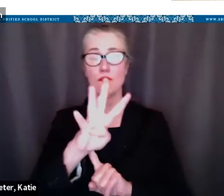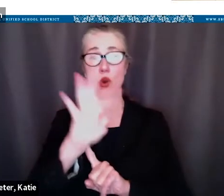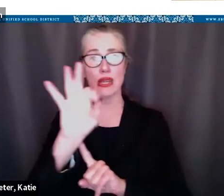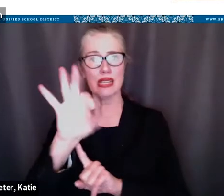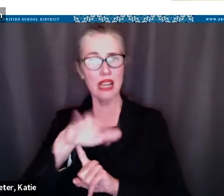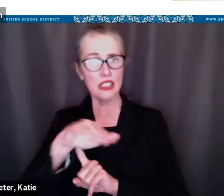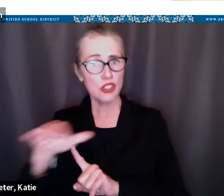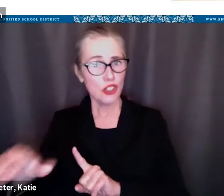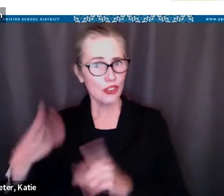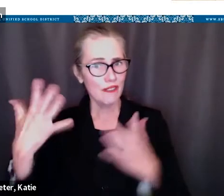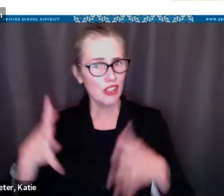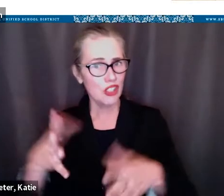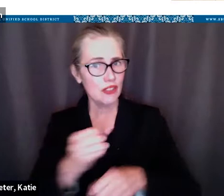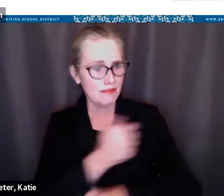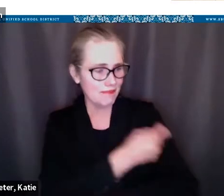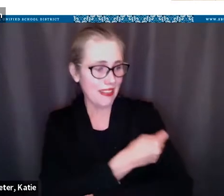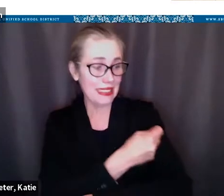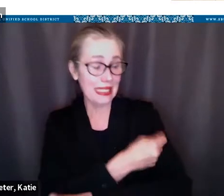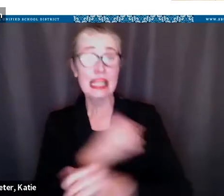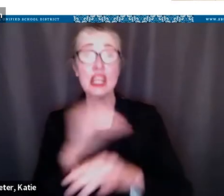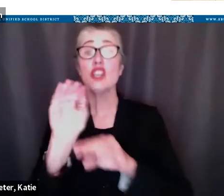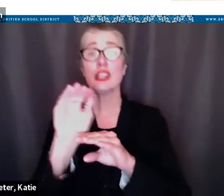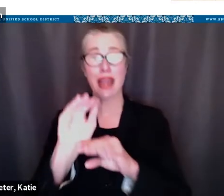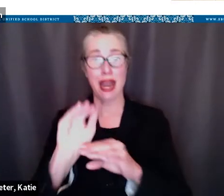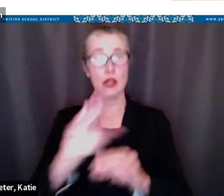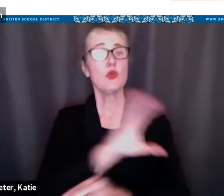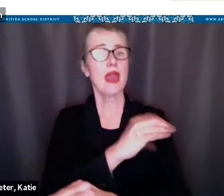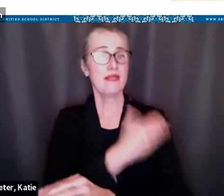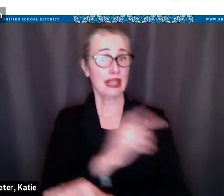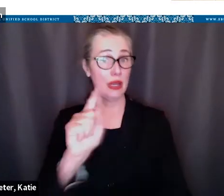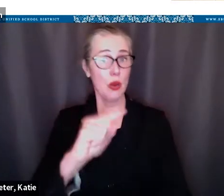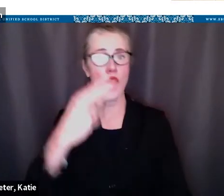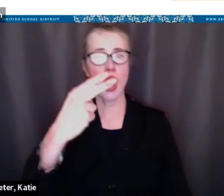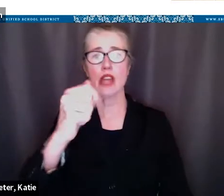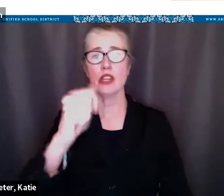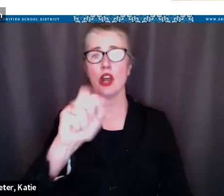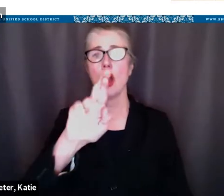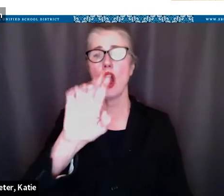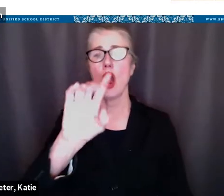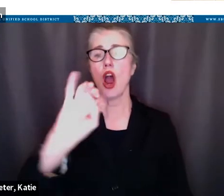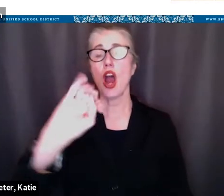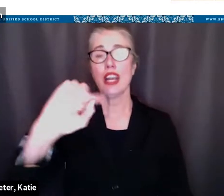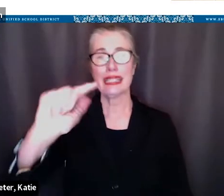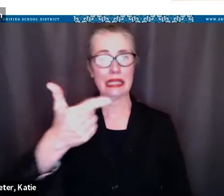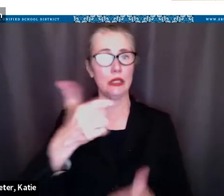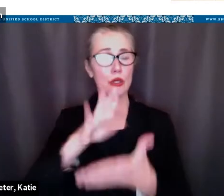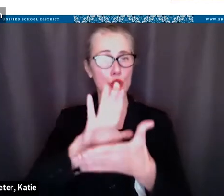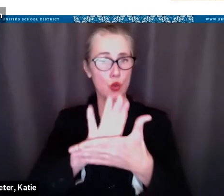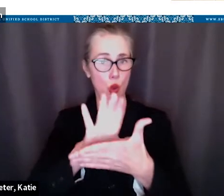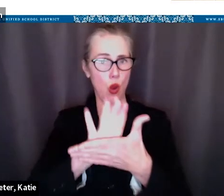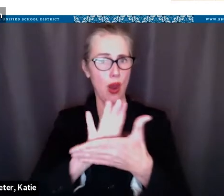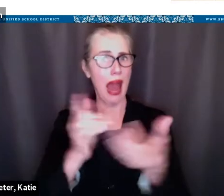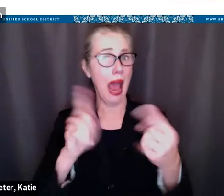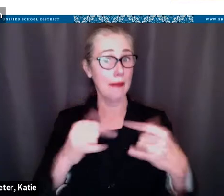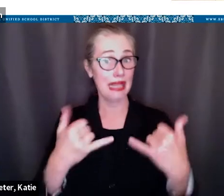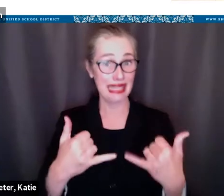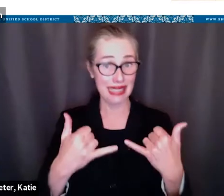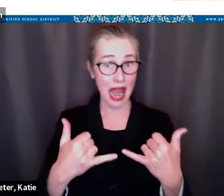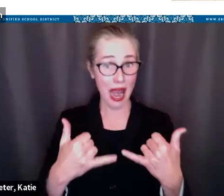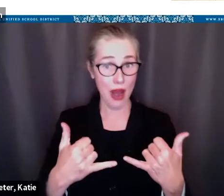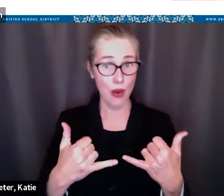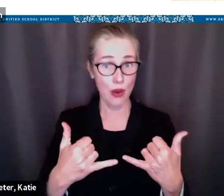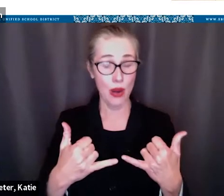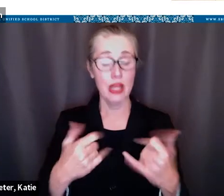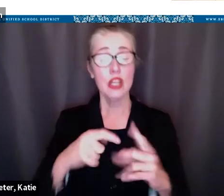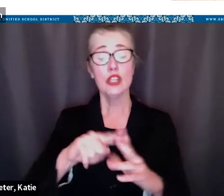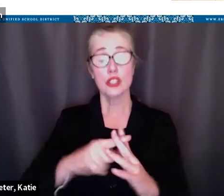this evening we have a clinic at harding so and that's obviously happening right now and that's from